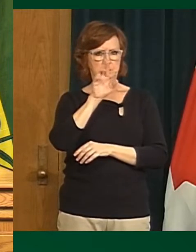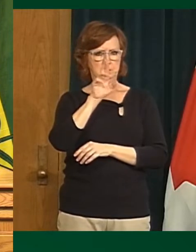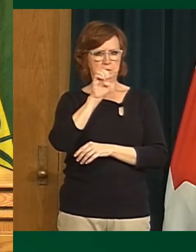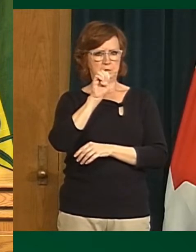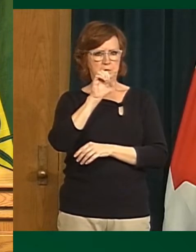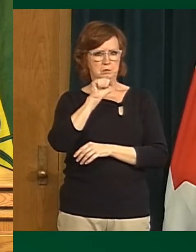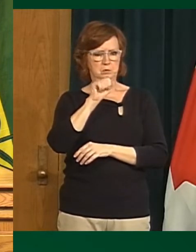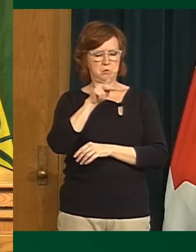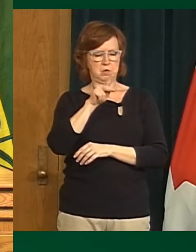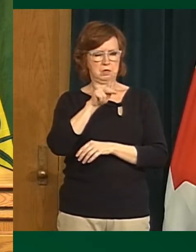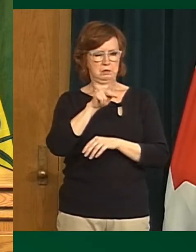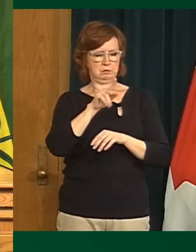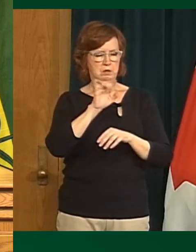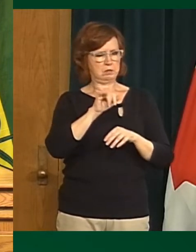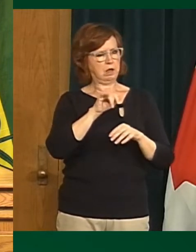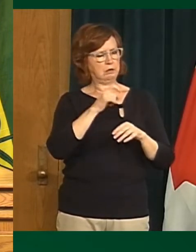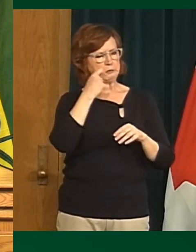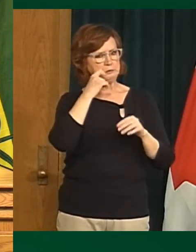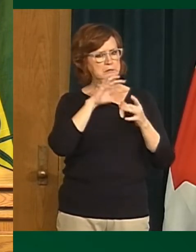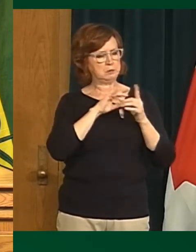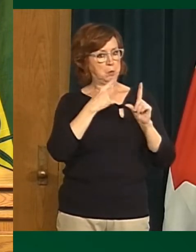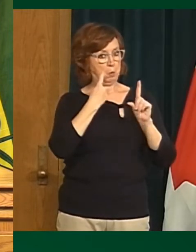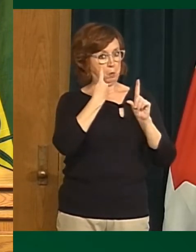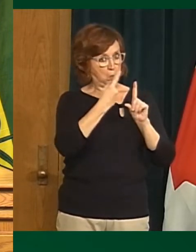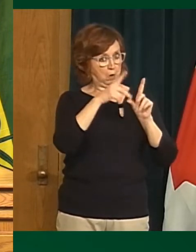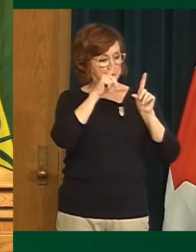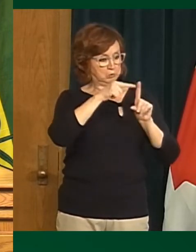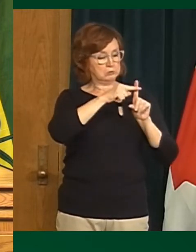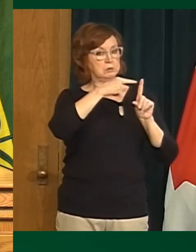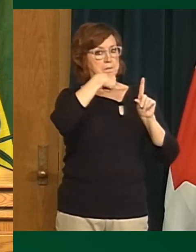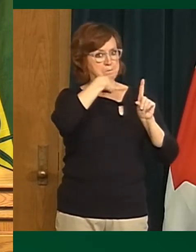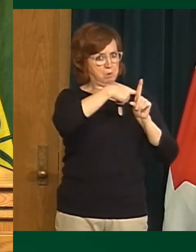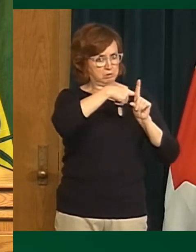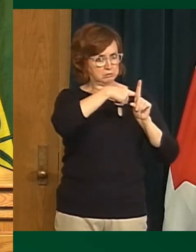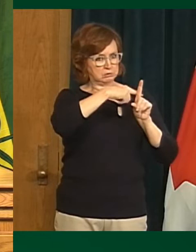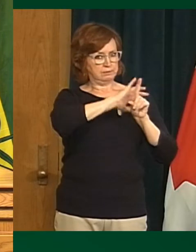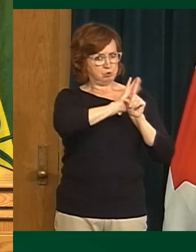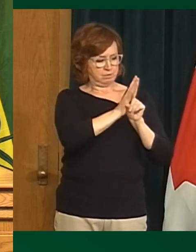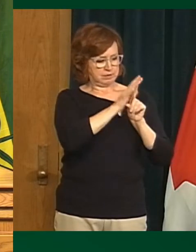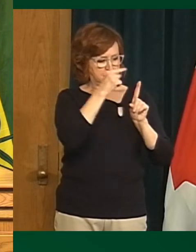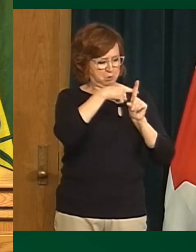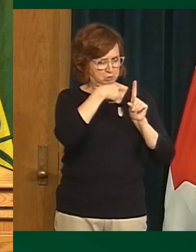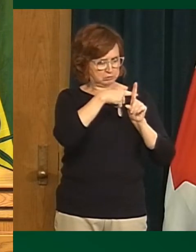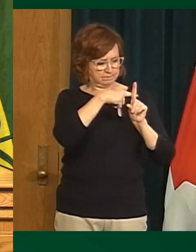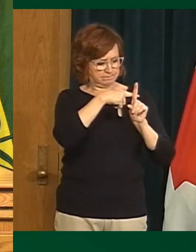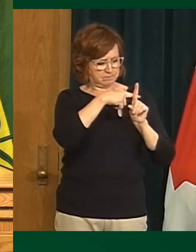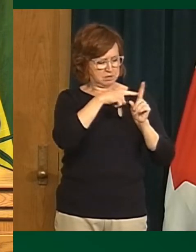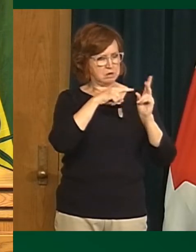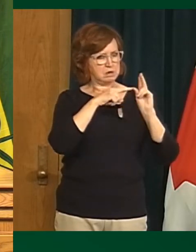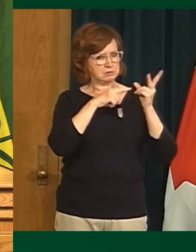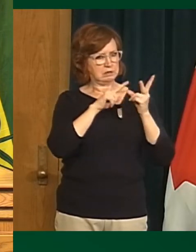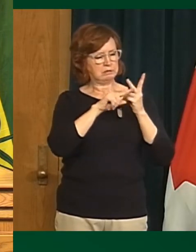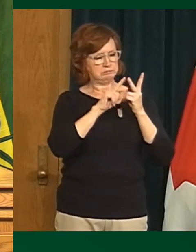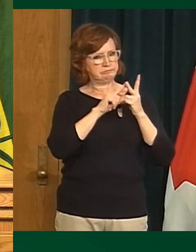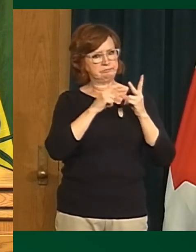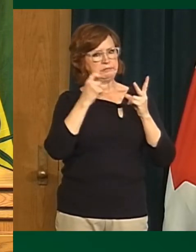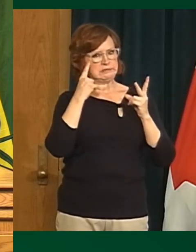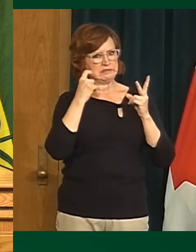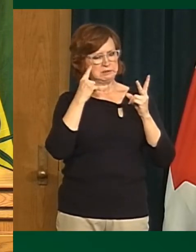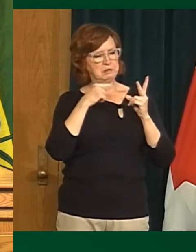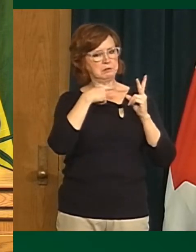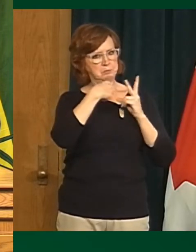one positive case, I believe you said, and one presumptive, I guess why would you describe that as an outbreak, or is that in fact just an